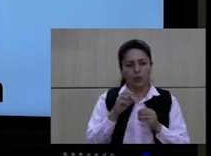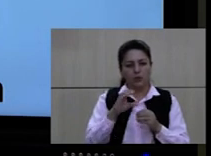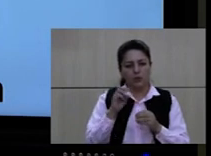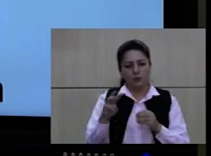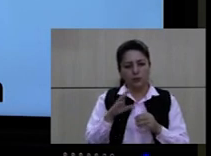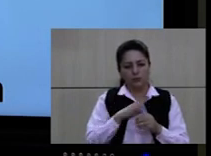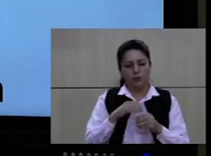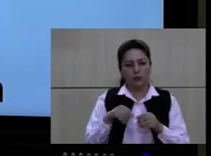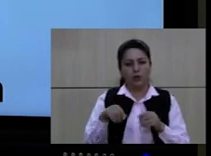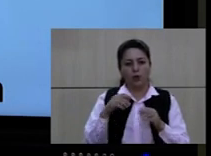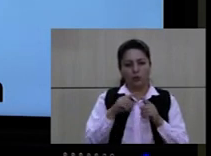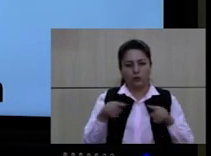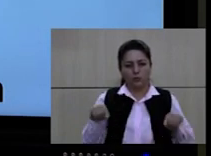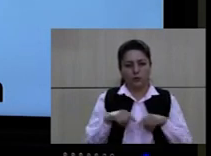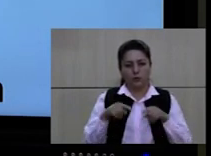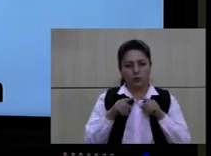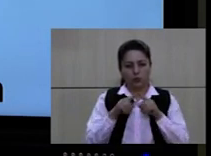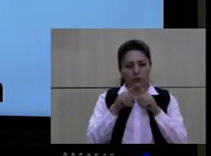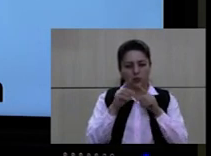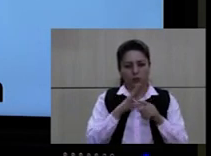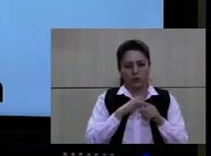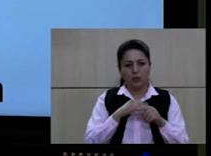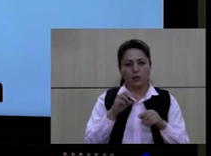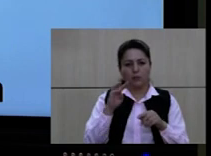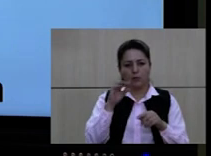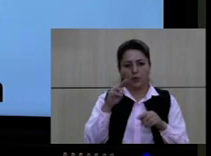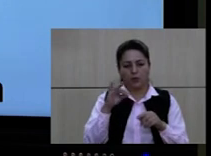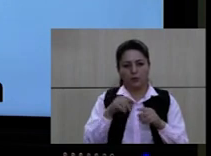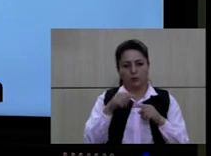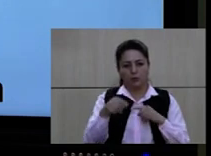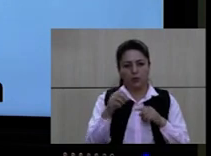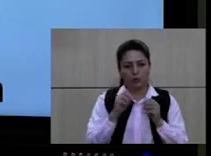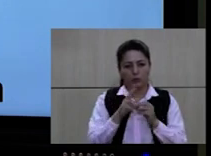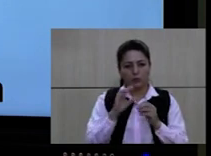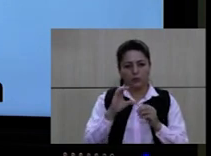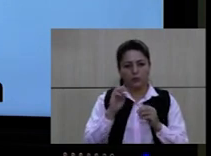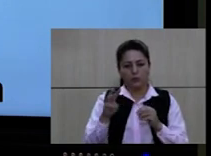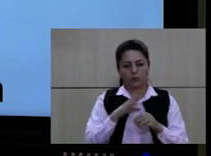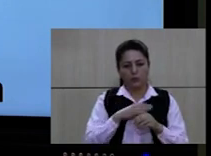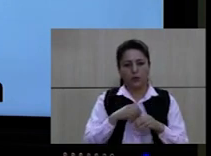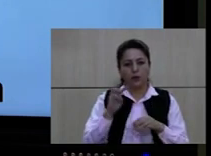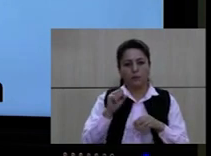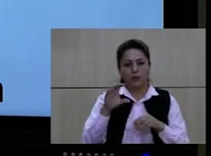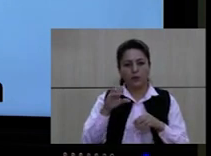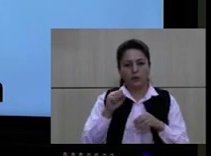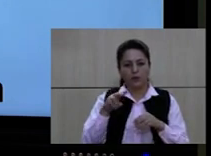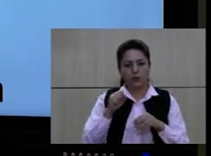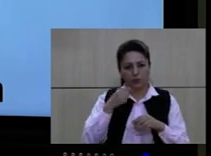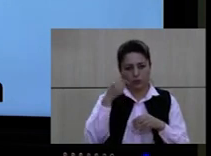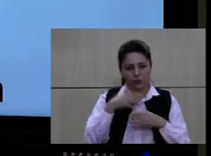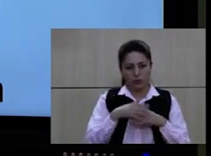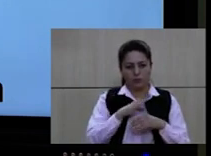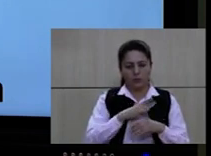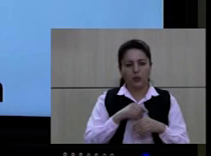uchburchakning uchidan chiqqan medianamizning uzunligi 13 sm ekan. Masala tushunarli bo'lgan bo'lsa, keyingi